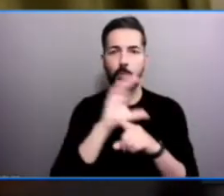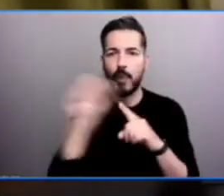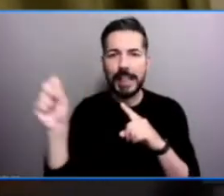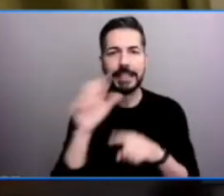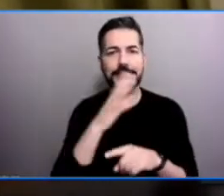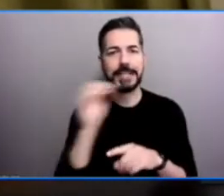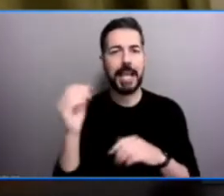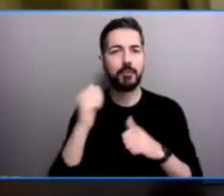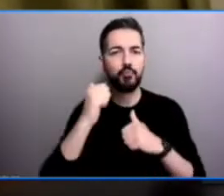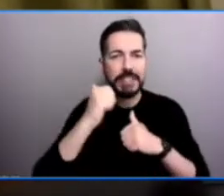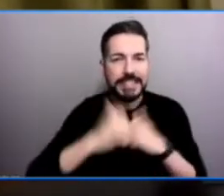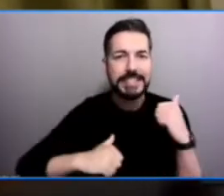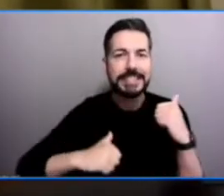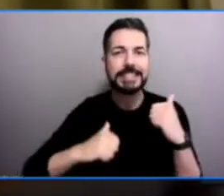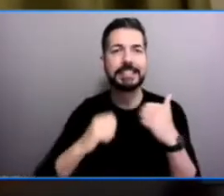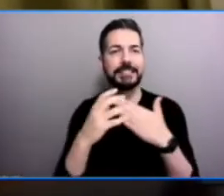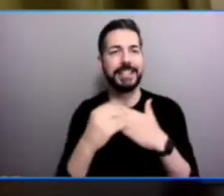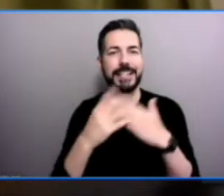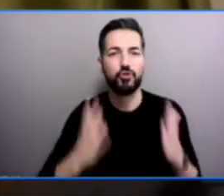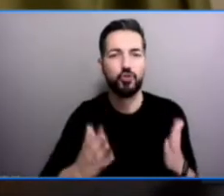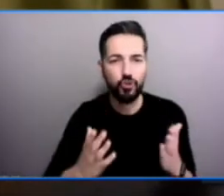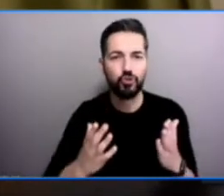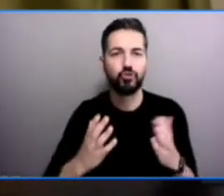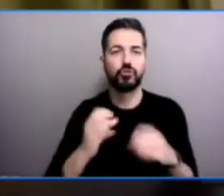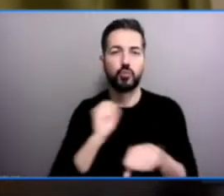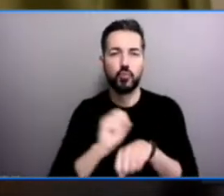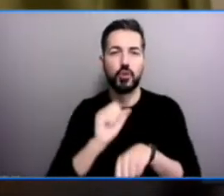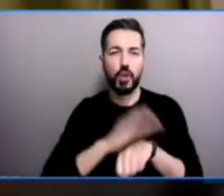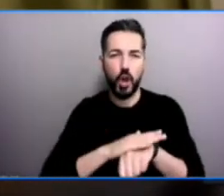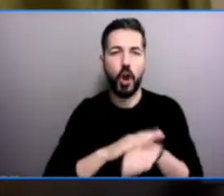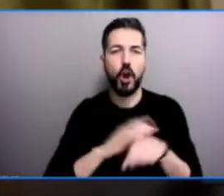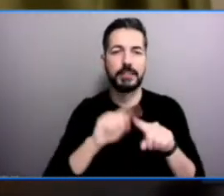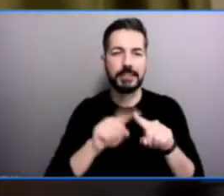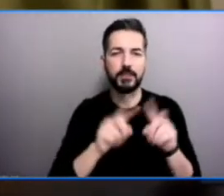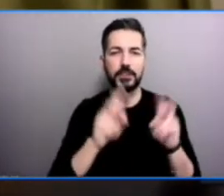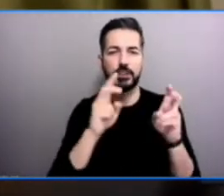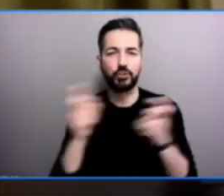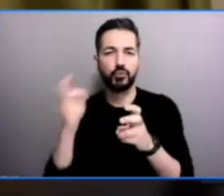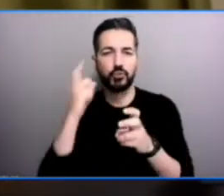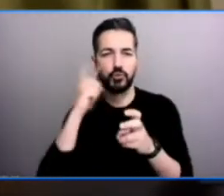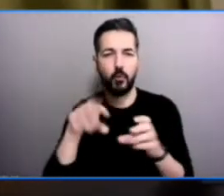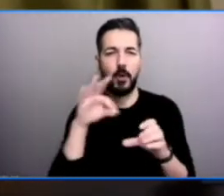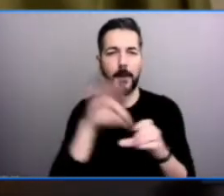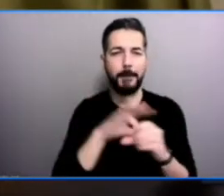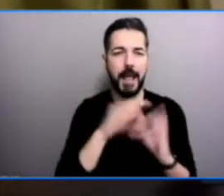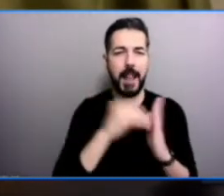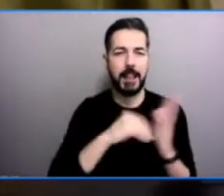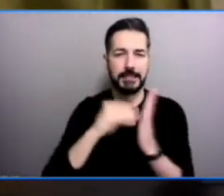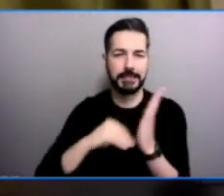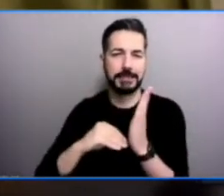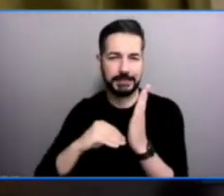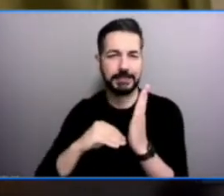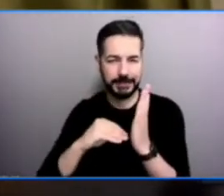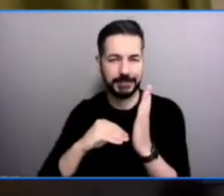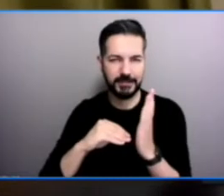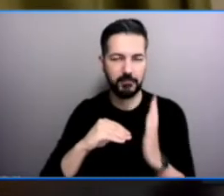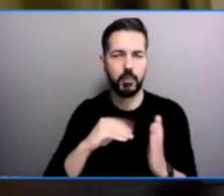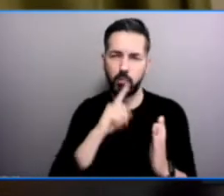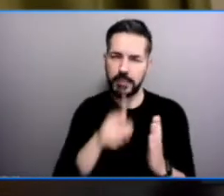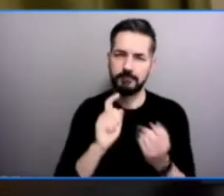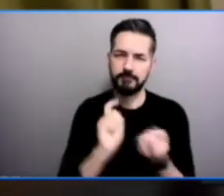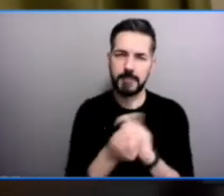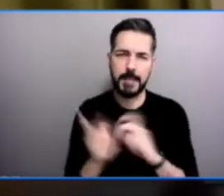Definitely, we were able to achieve a lot with a little. And I mean, look at